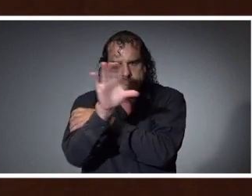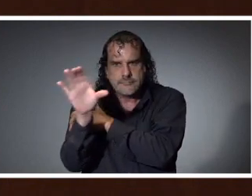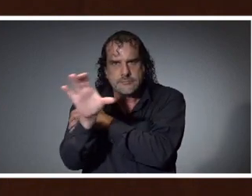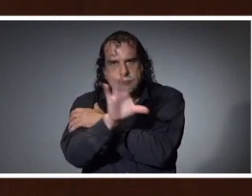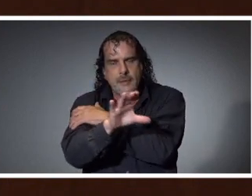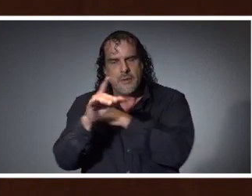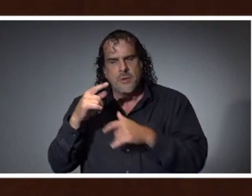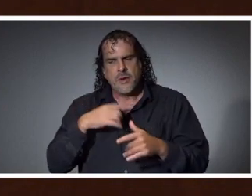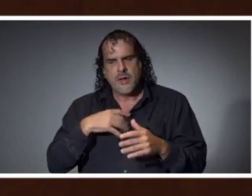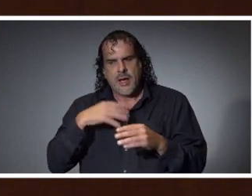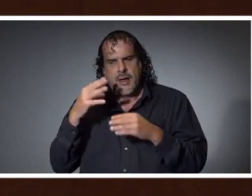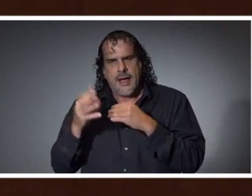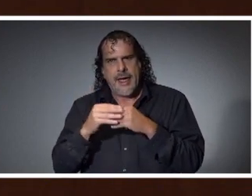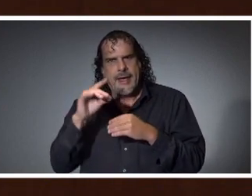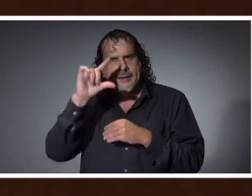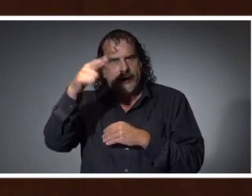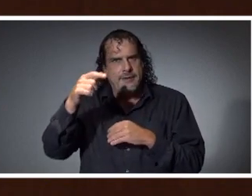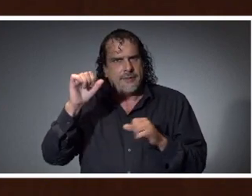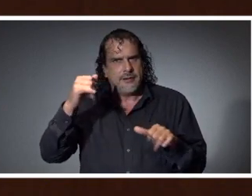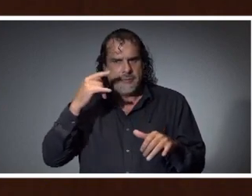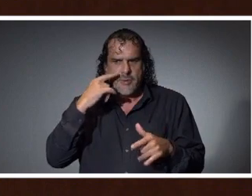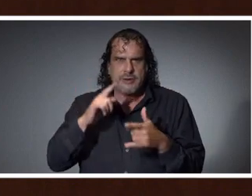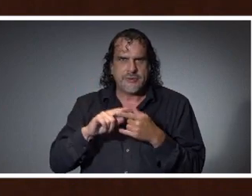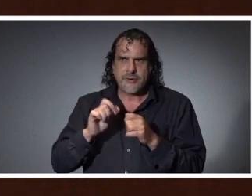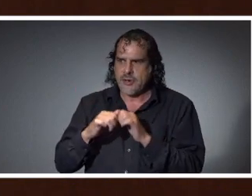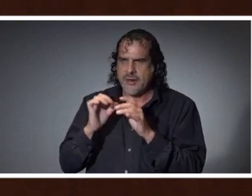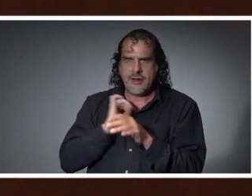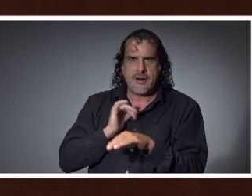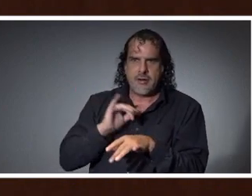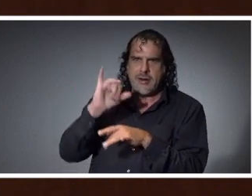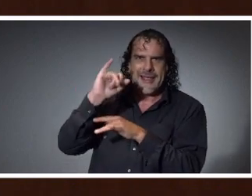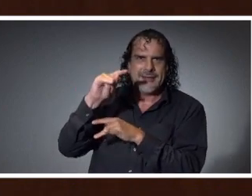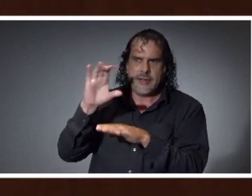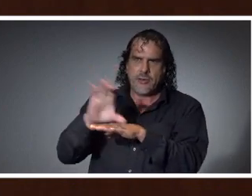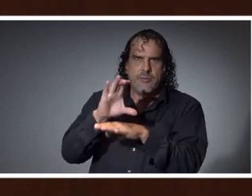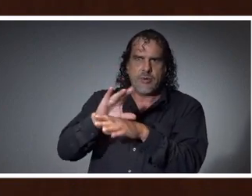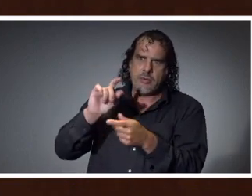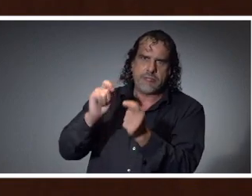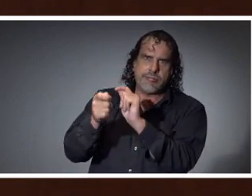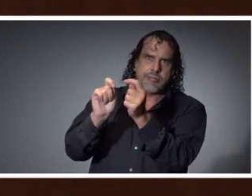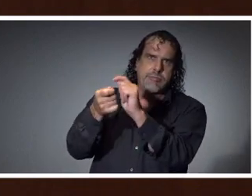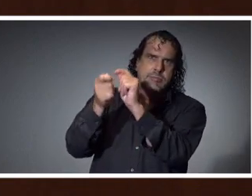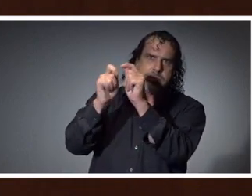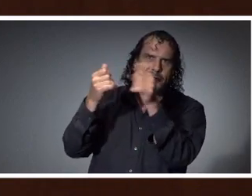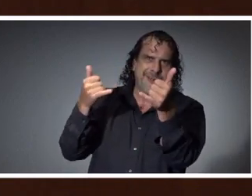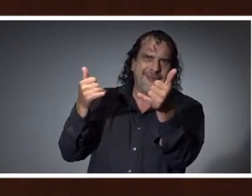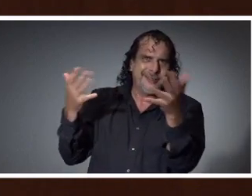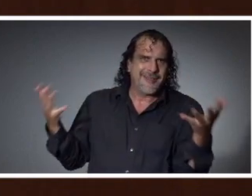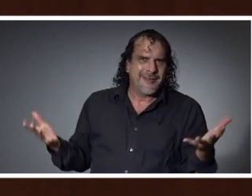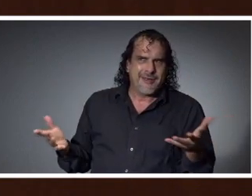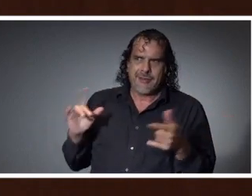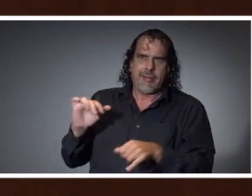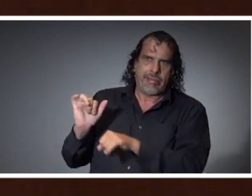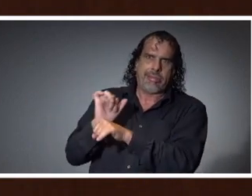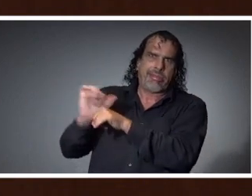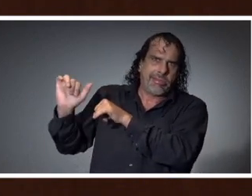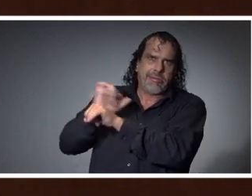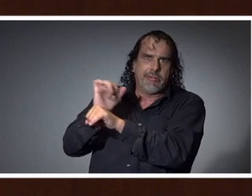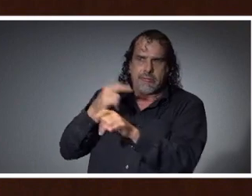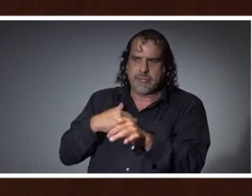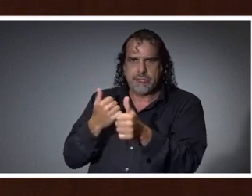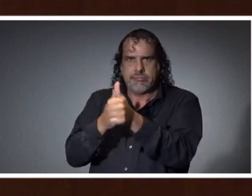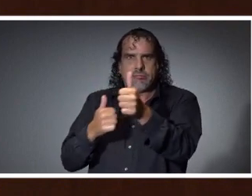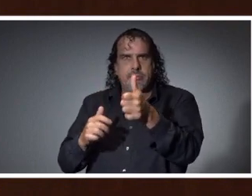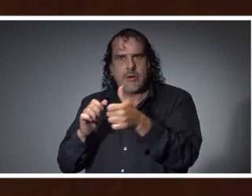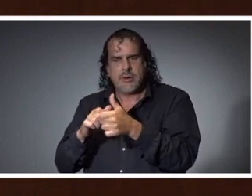needed, but we're just still validating data and getting the system working properly. But if you do have interest in a specific school, you know, reach out to them. I do